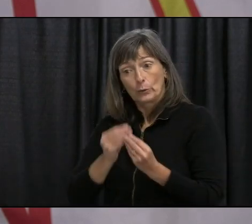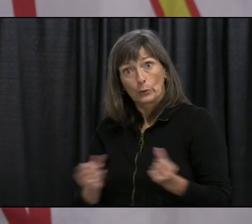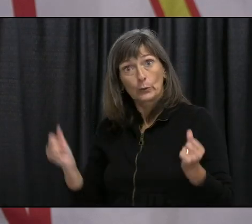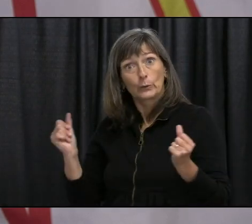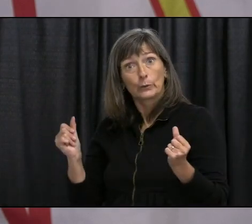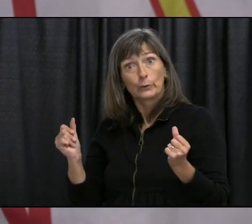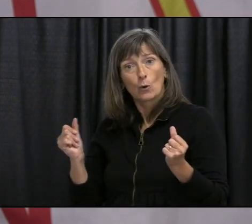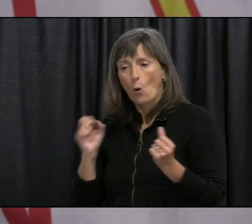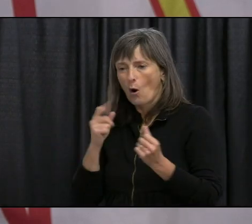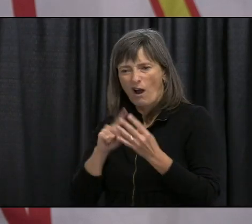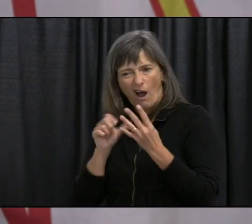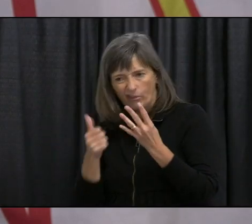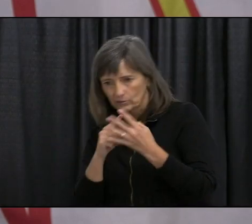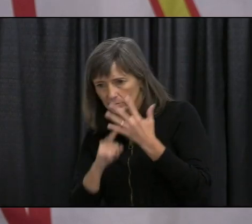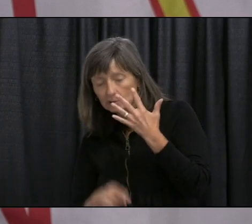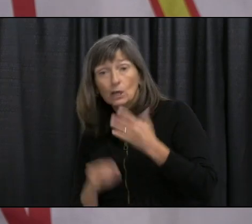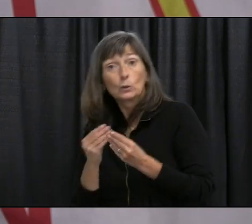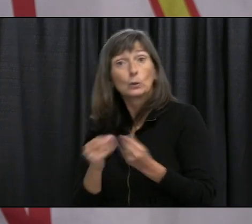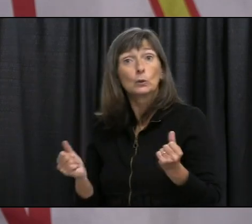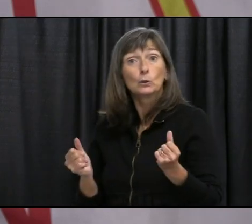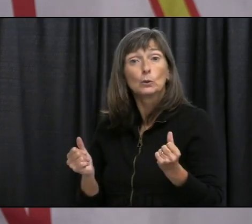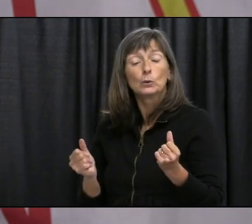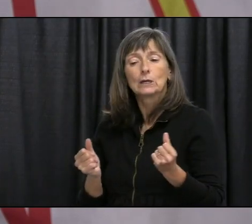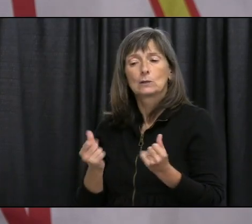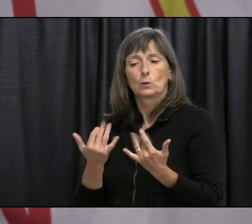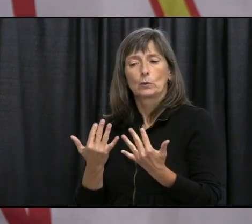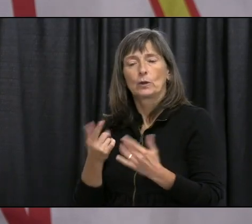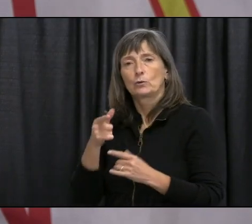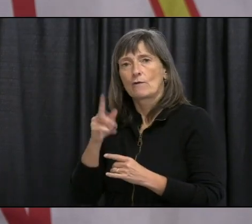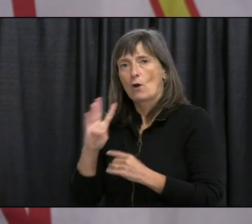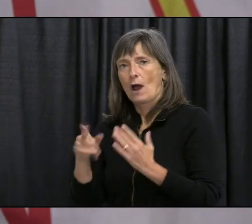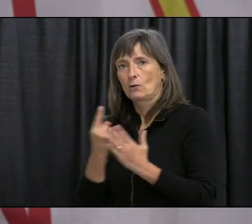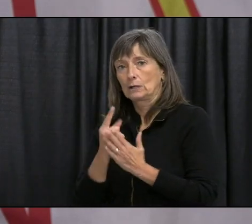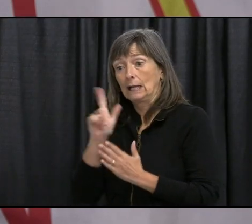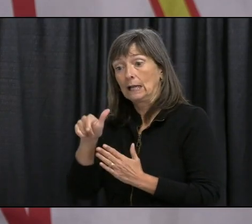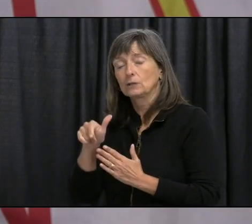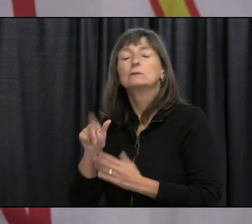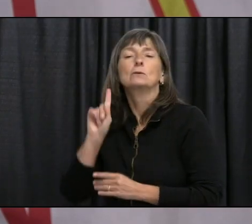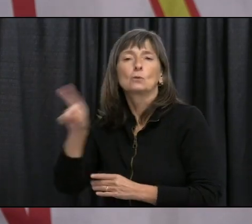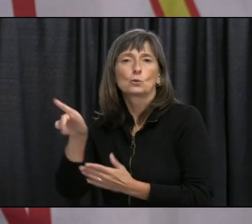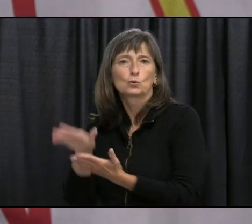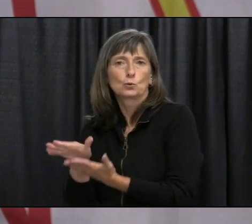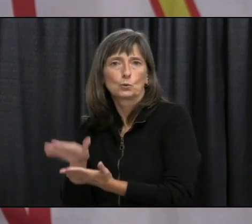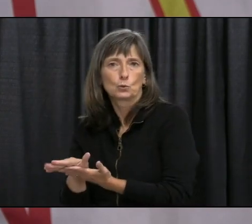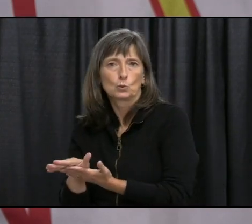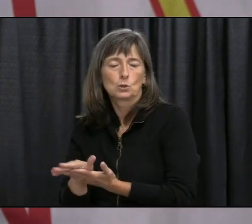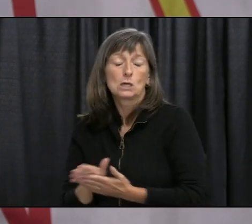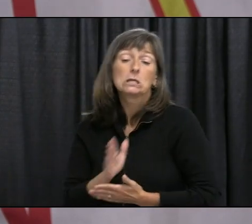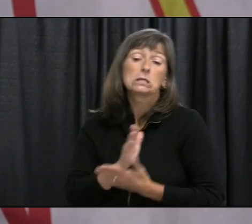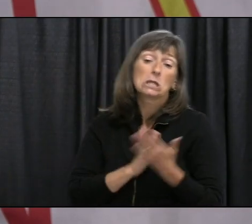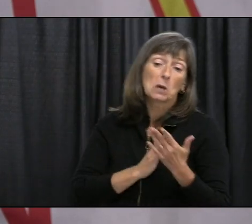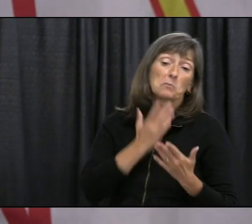people will contact 811 or do the self-assessment through 811 and be advised to get a test done.